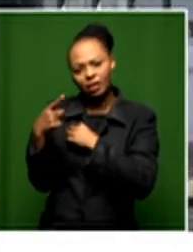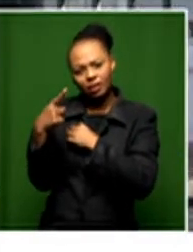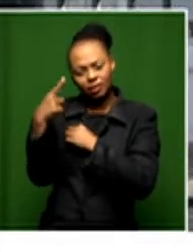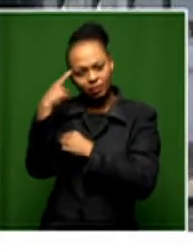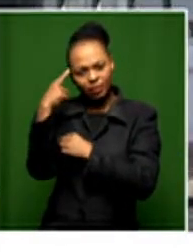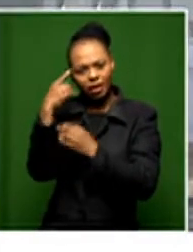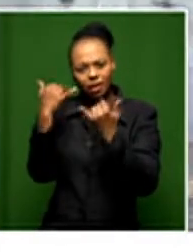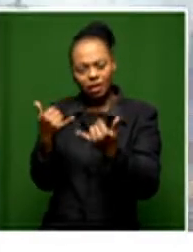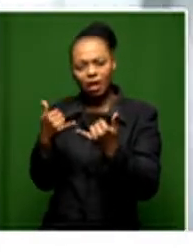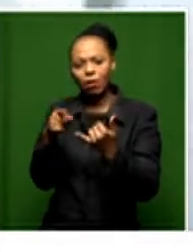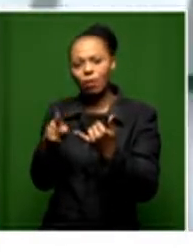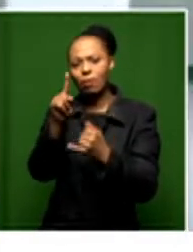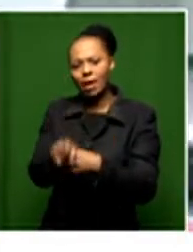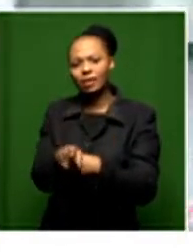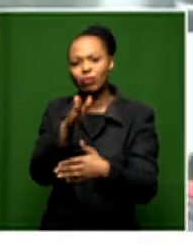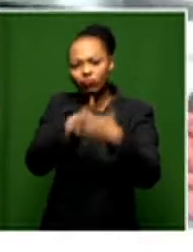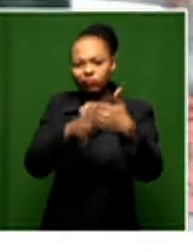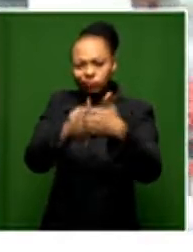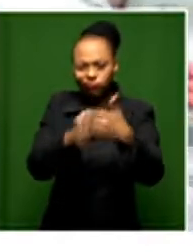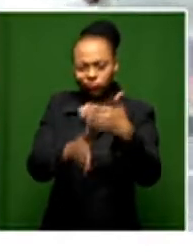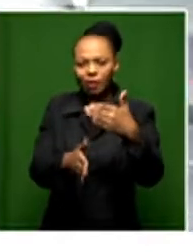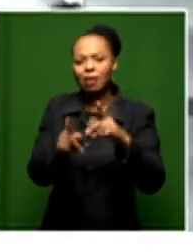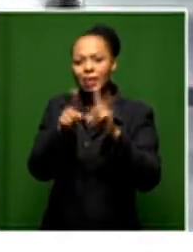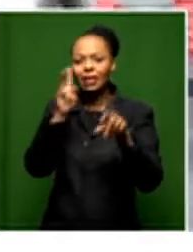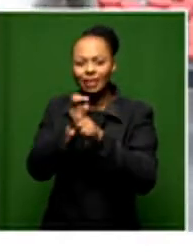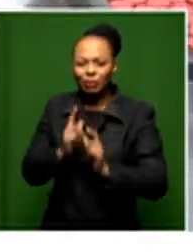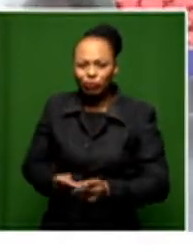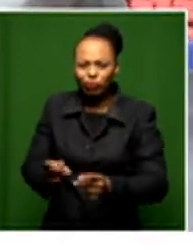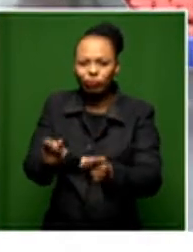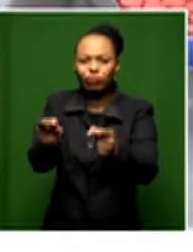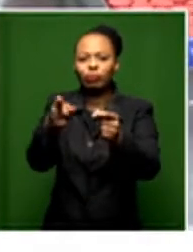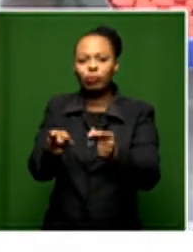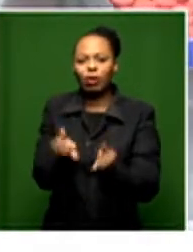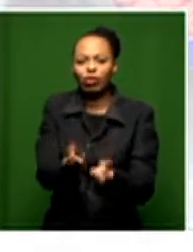to remove blockages that could potentially speed up vaccine production and